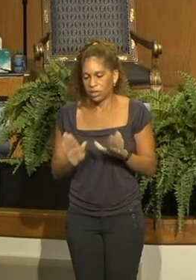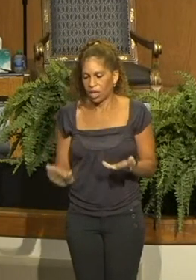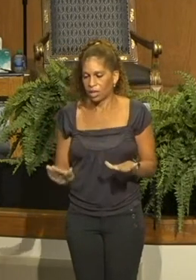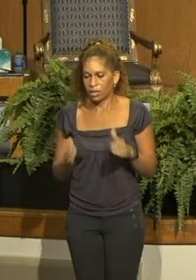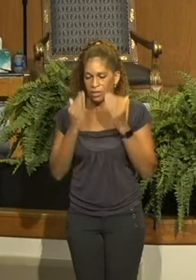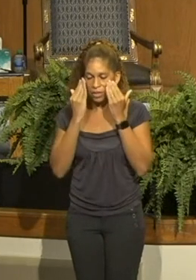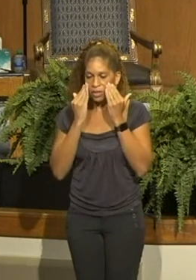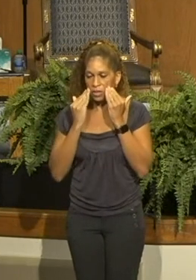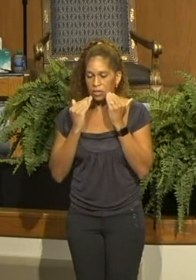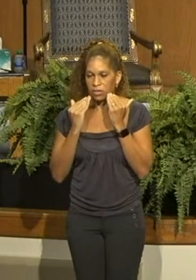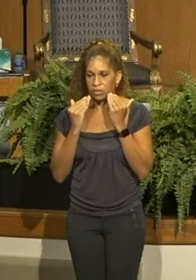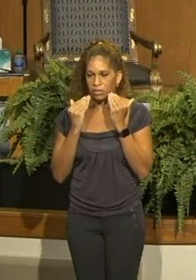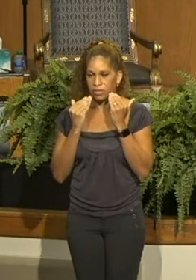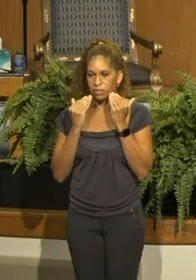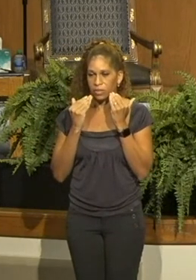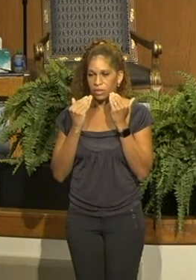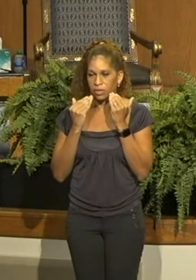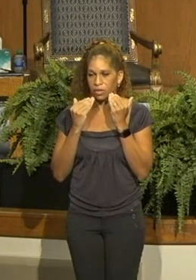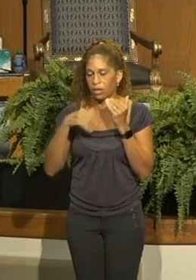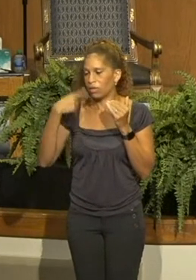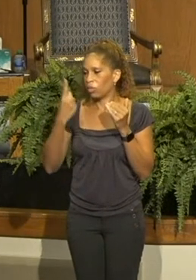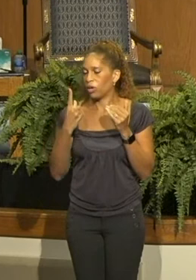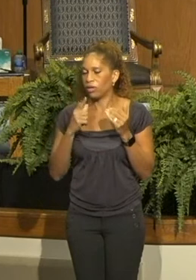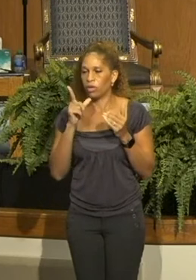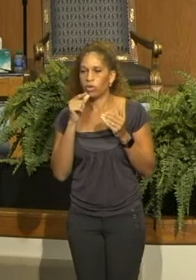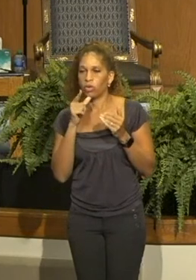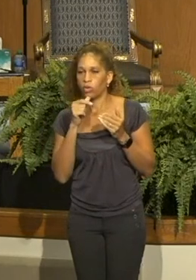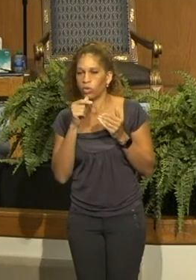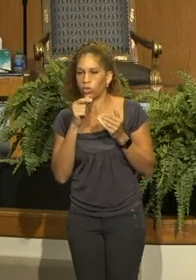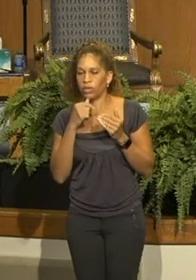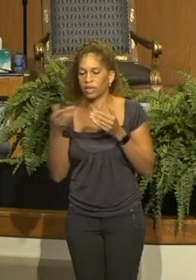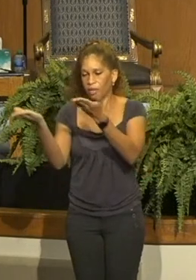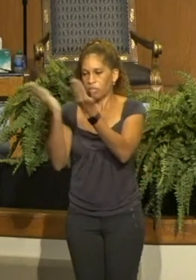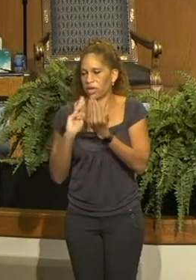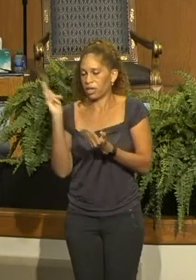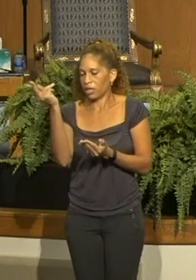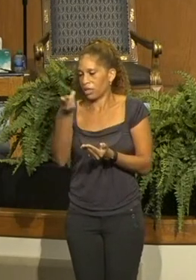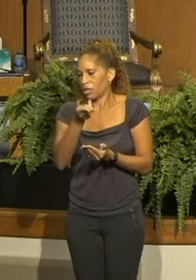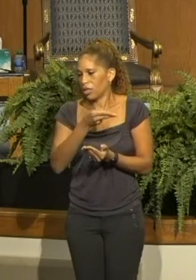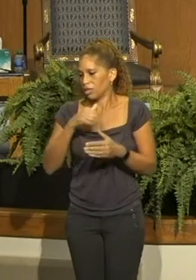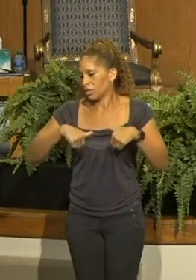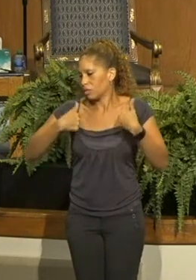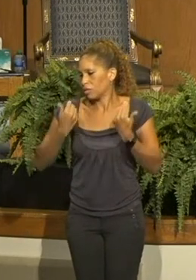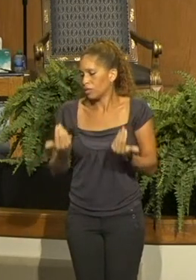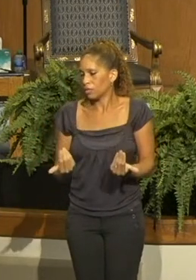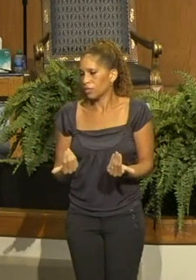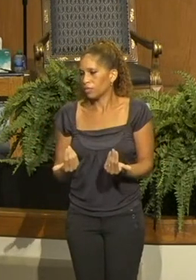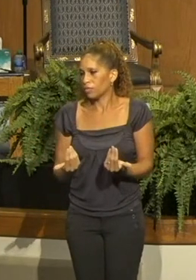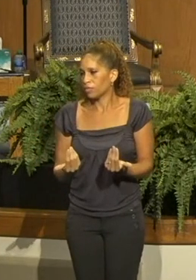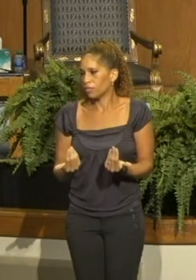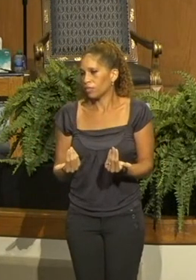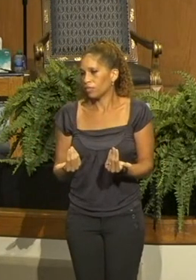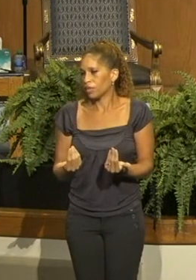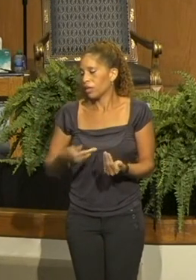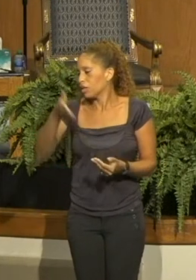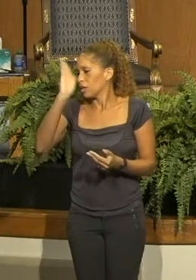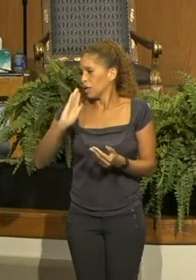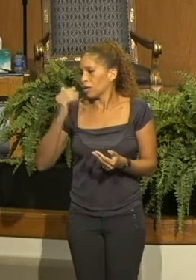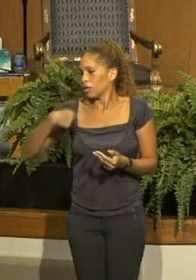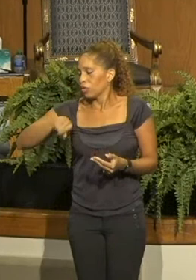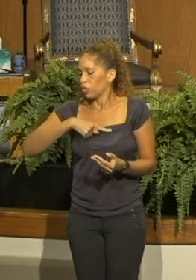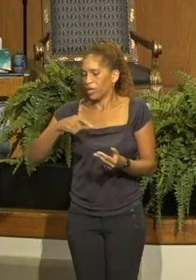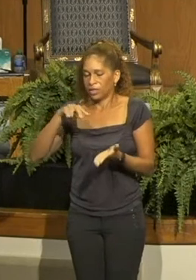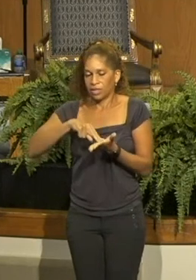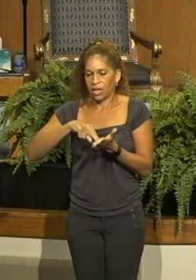tears, the one who is still bringing us thus far along the way. God, we just stand